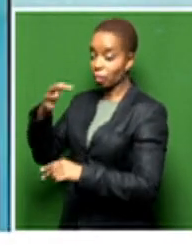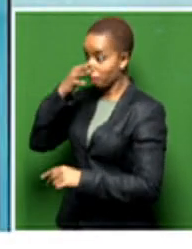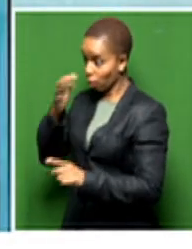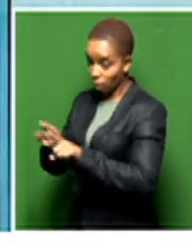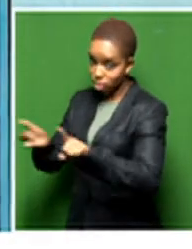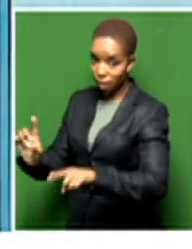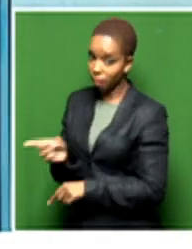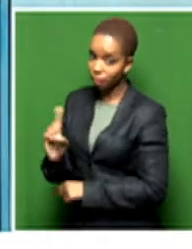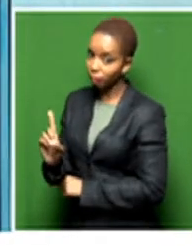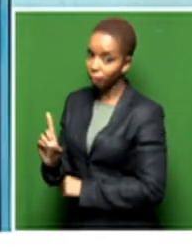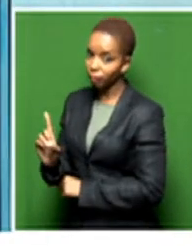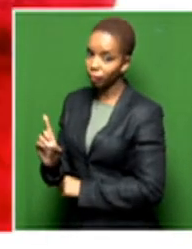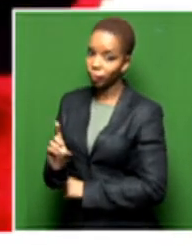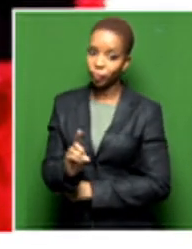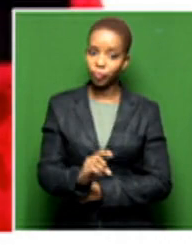them.